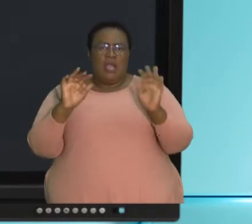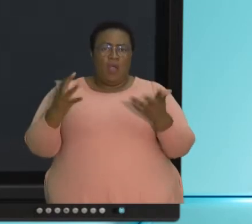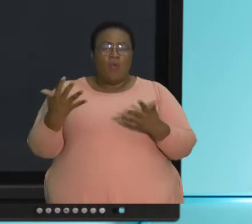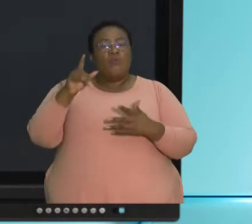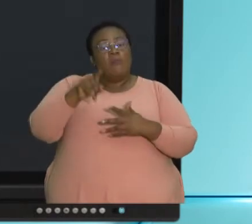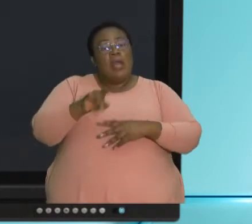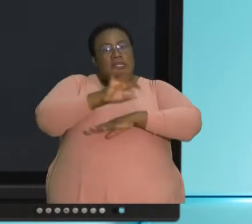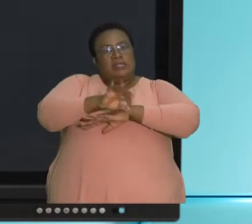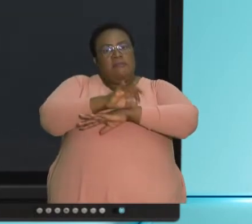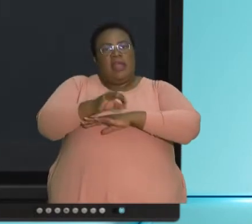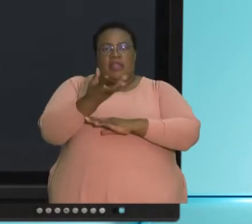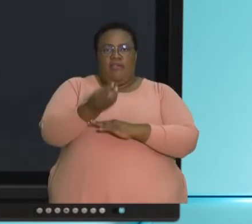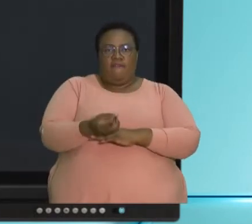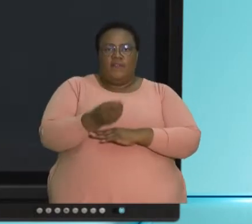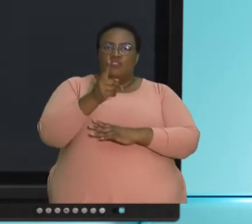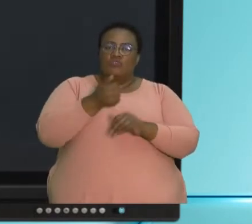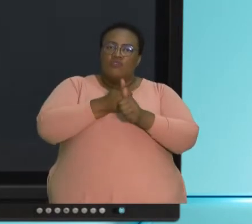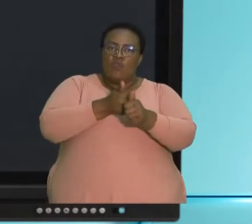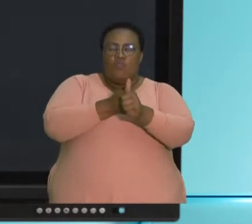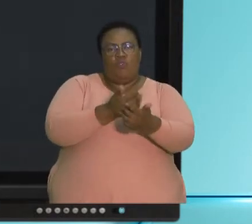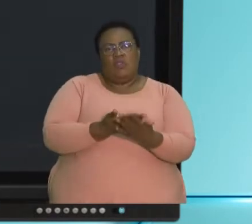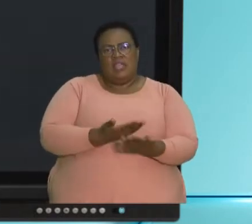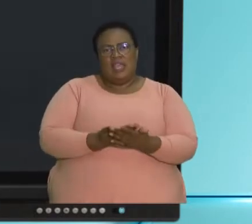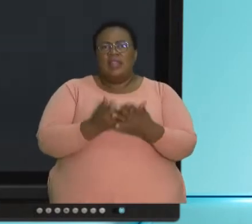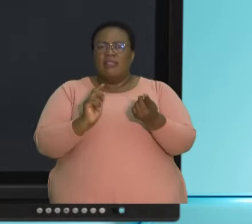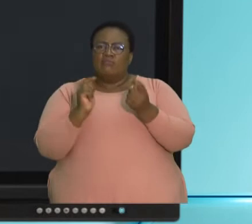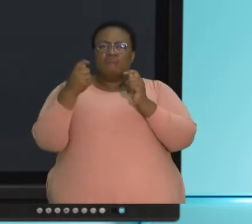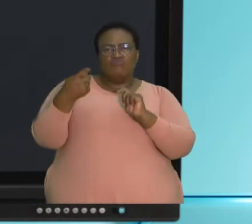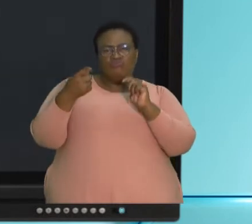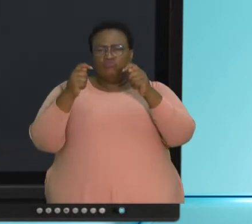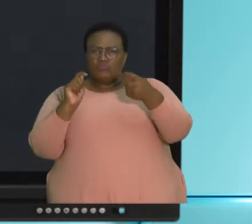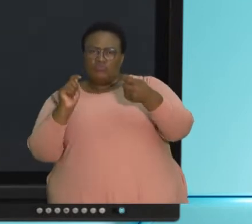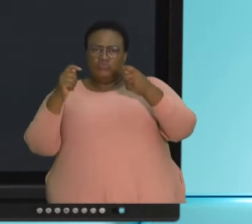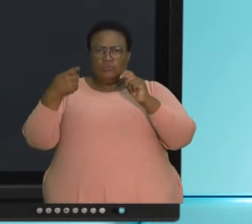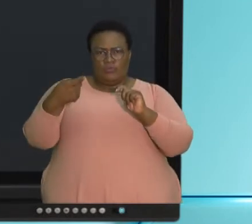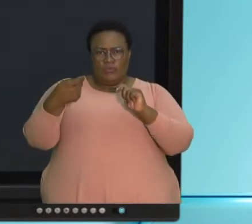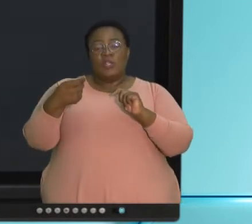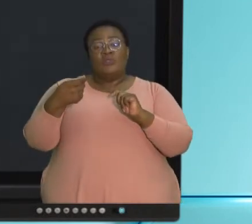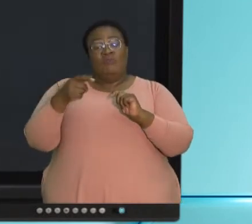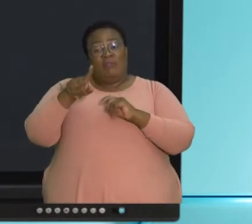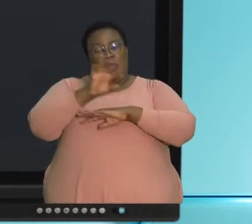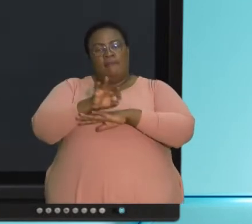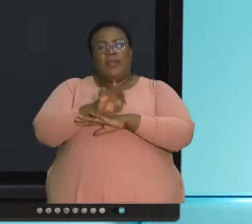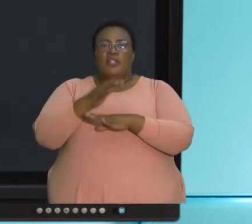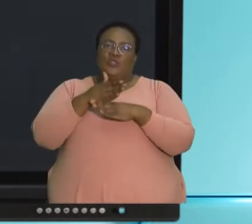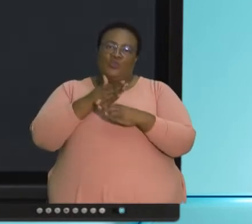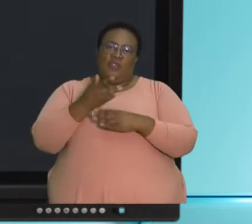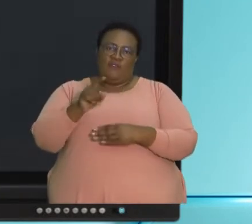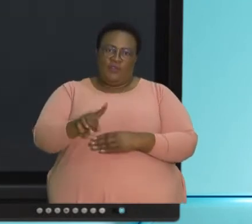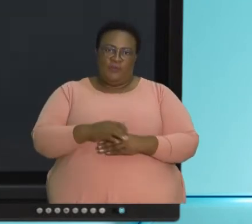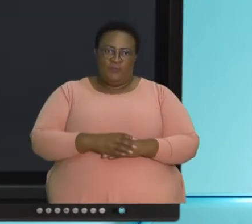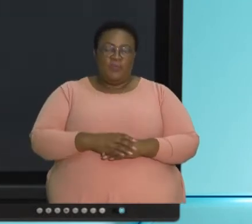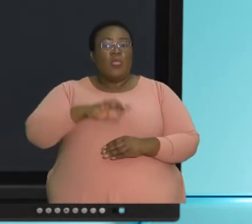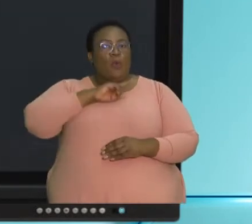going to follow regularly, and then alter it now and again for it to work for you as your situations are changing.